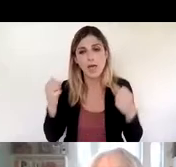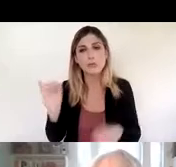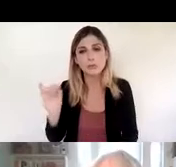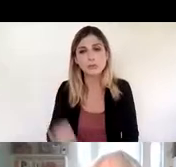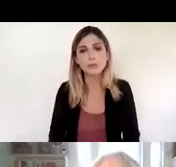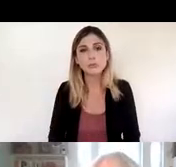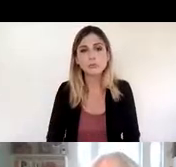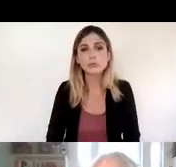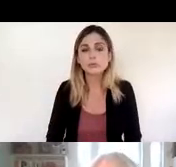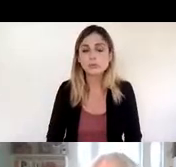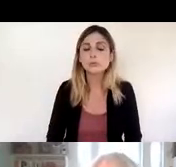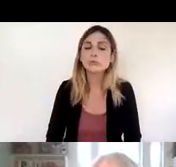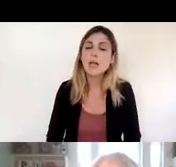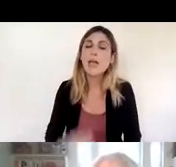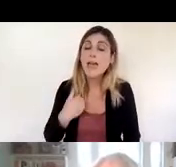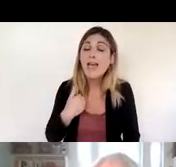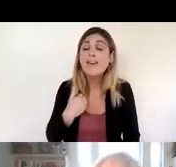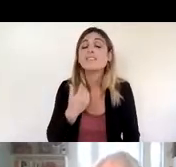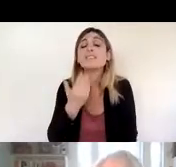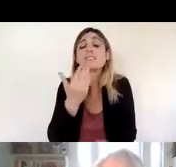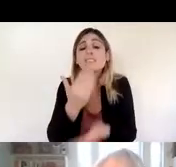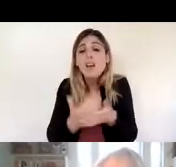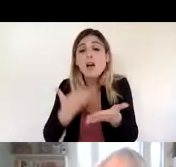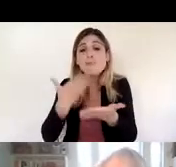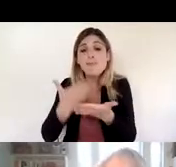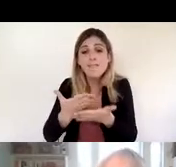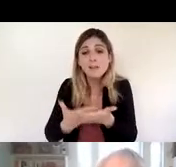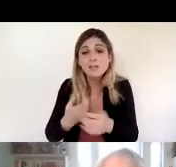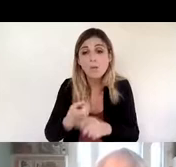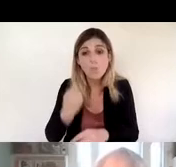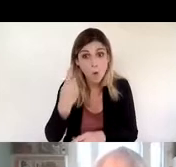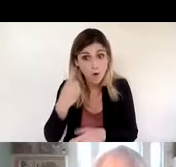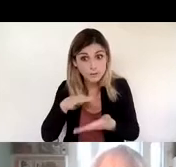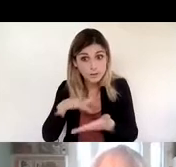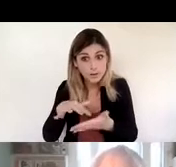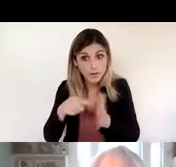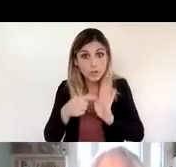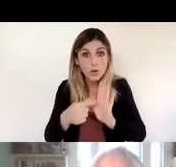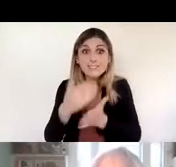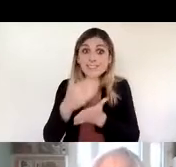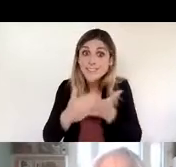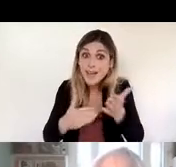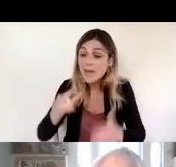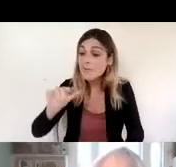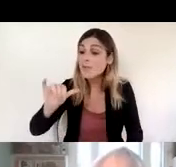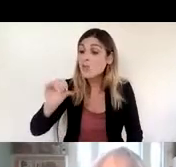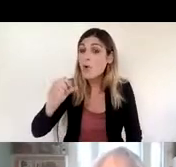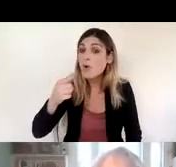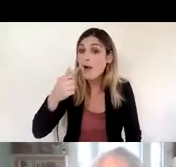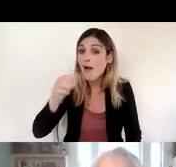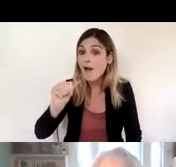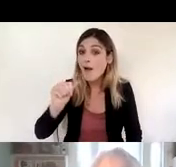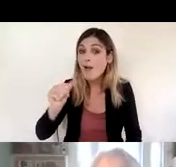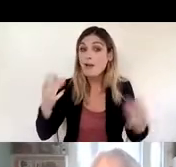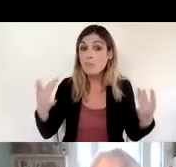There's a little bit of evidence from one preliminary study that certain yoga poses can benefit people who have had some bone